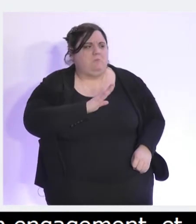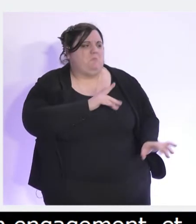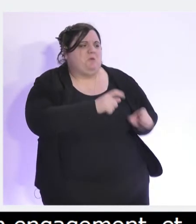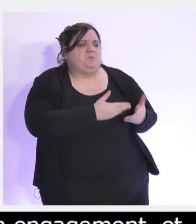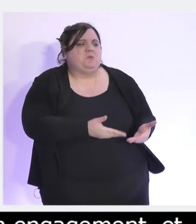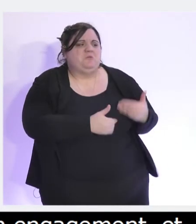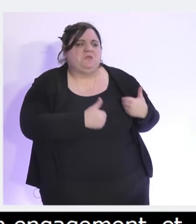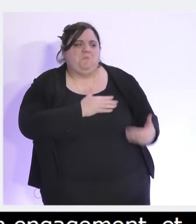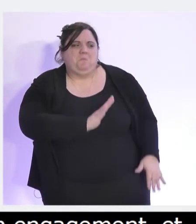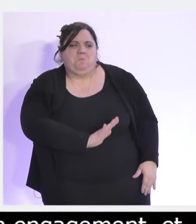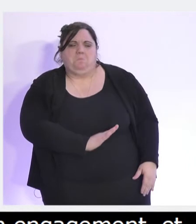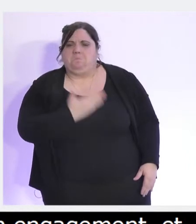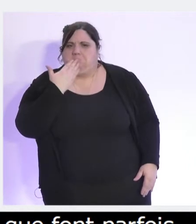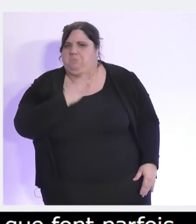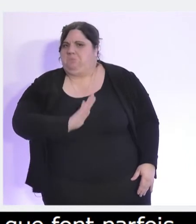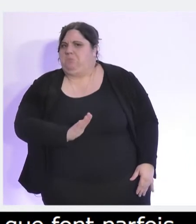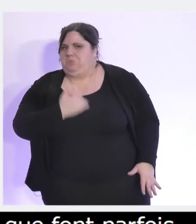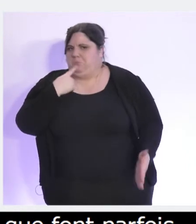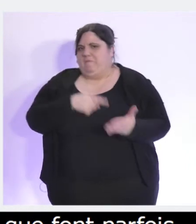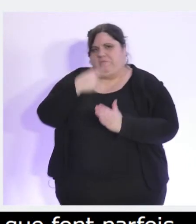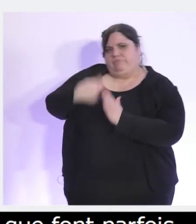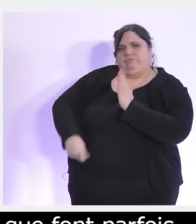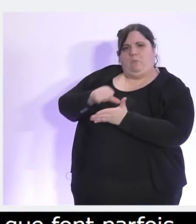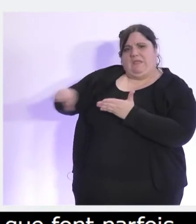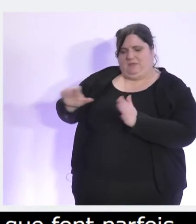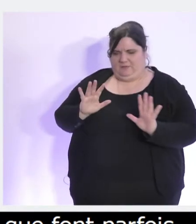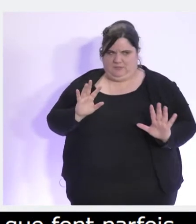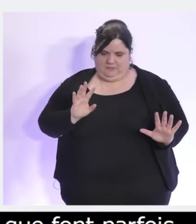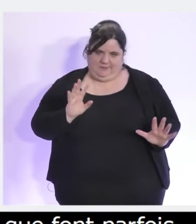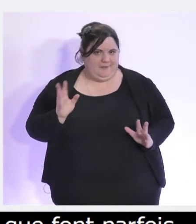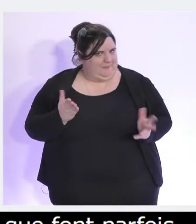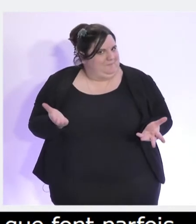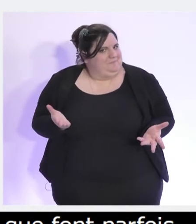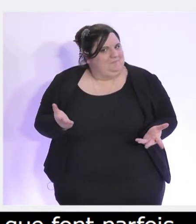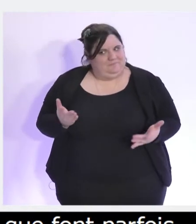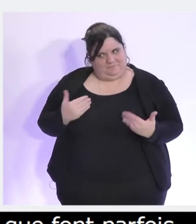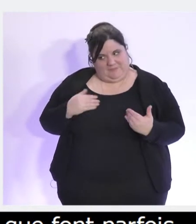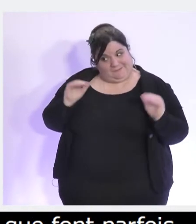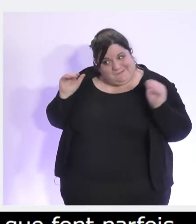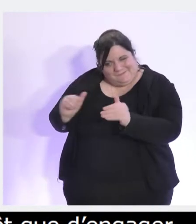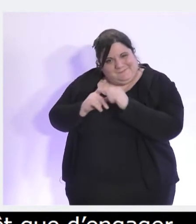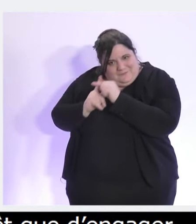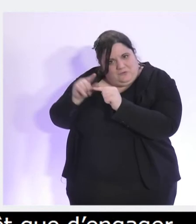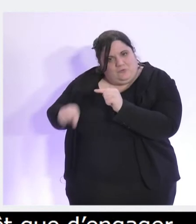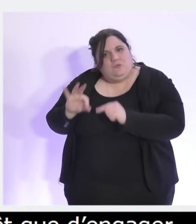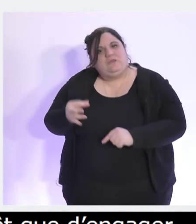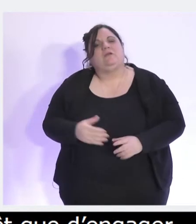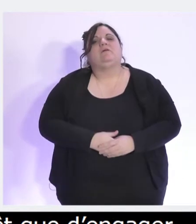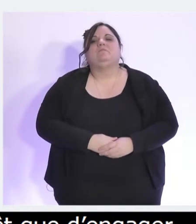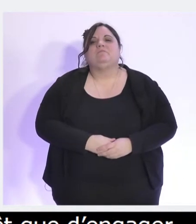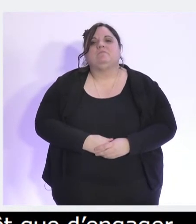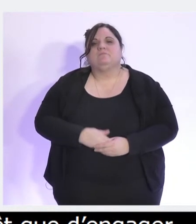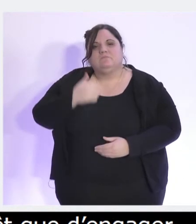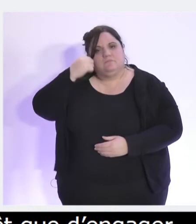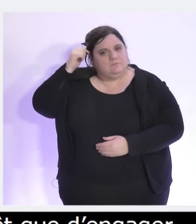We address this by social dialogue, by convincing employers